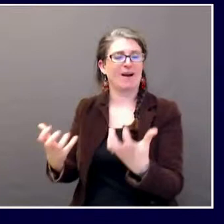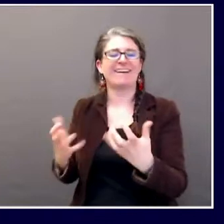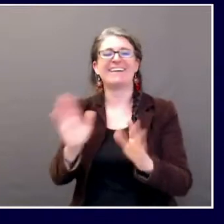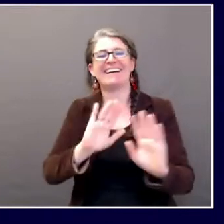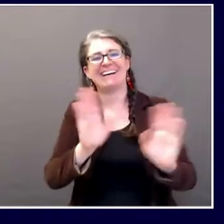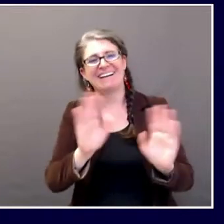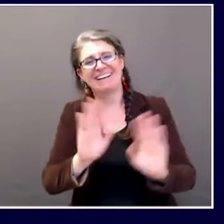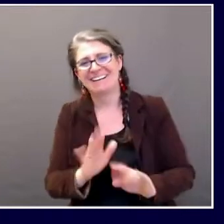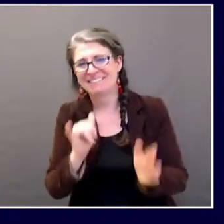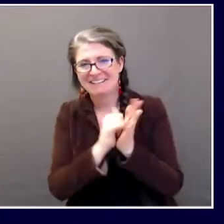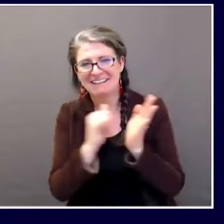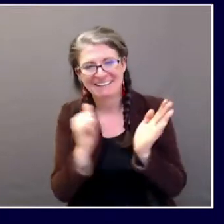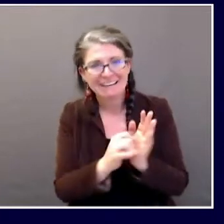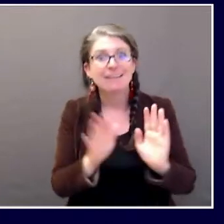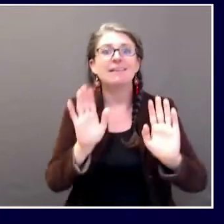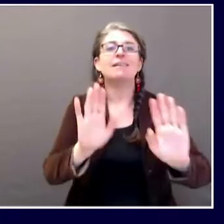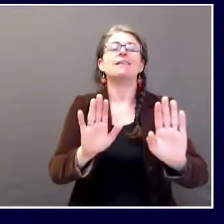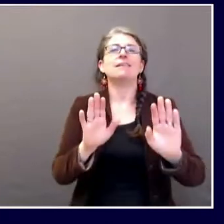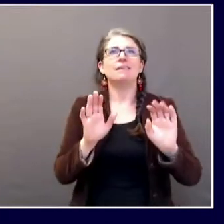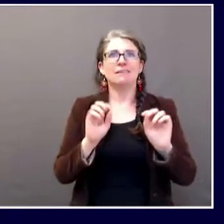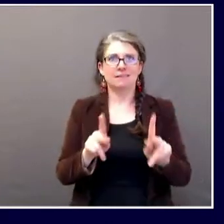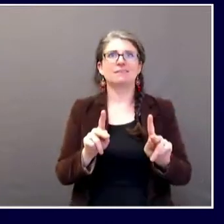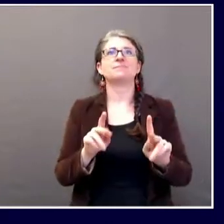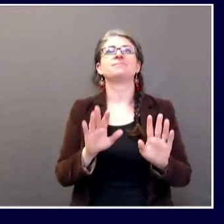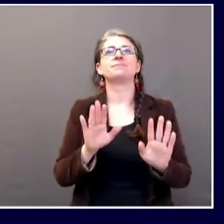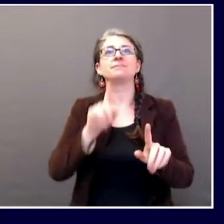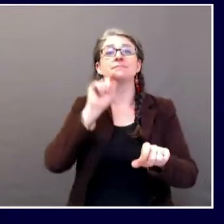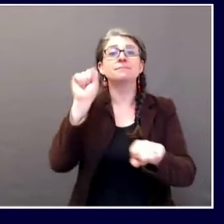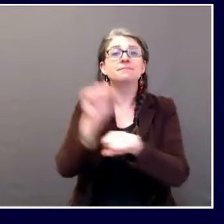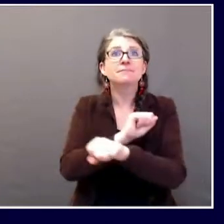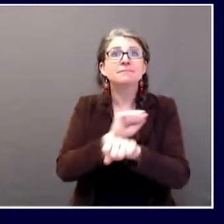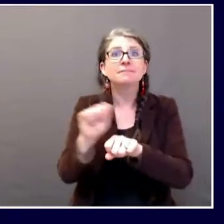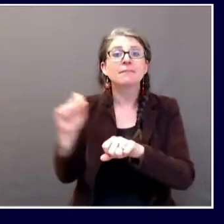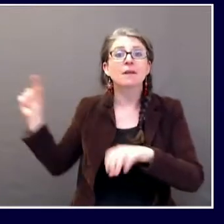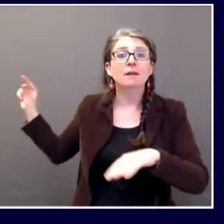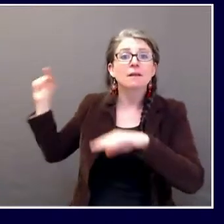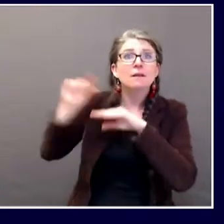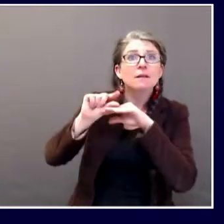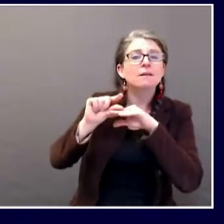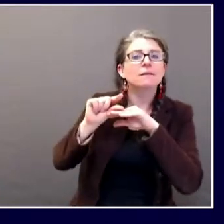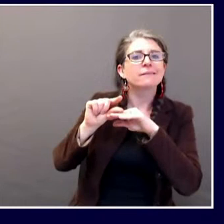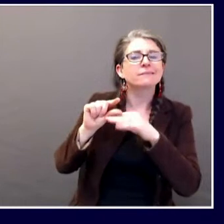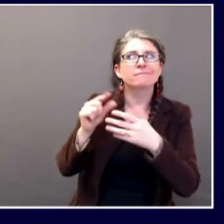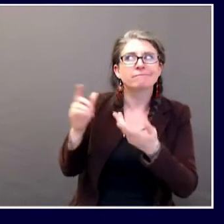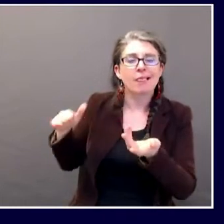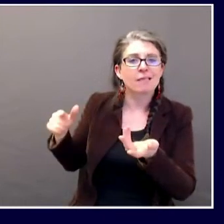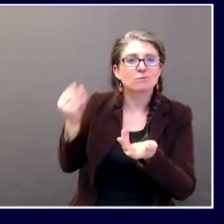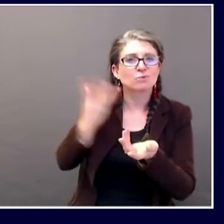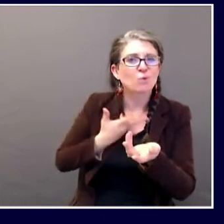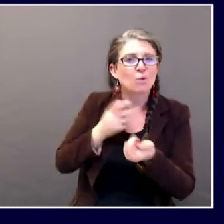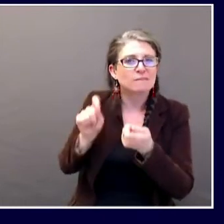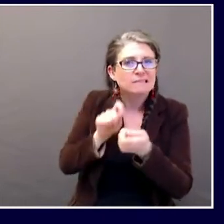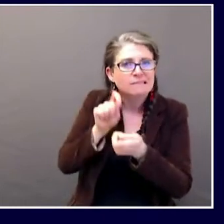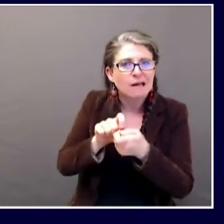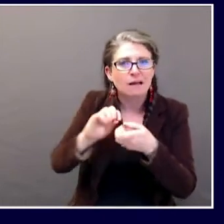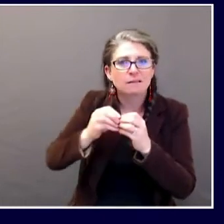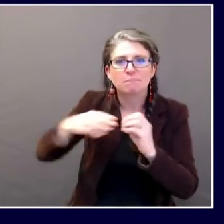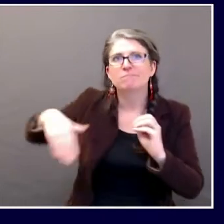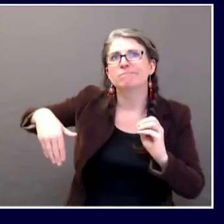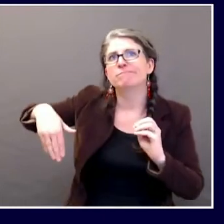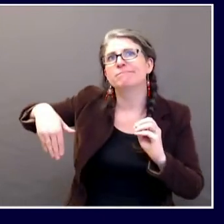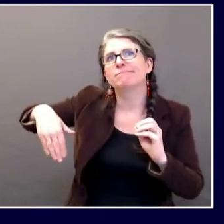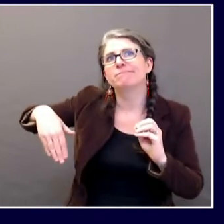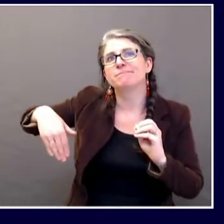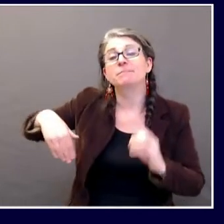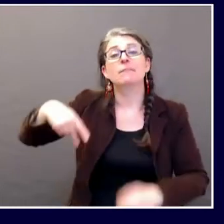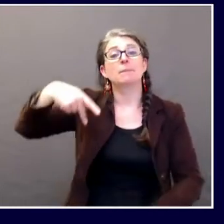finalization of what our allotment will be. From what we understand, the volume of doses of Pfizer vaccine will be